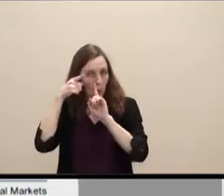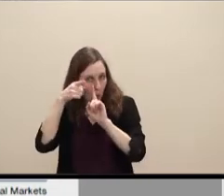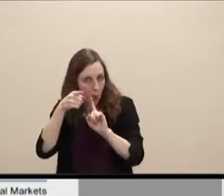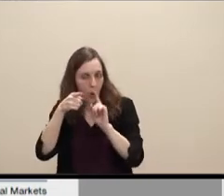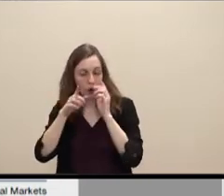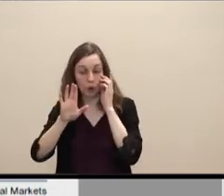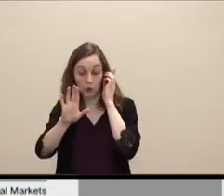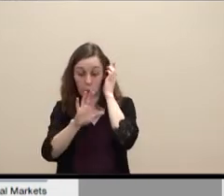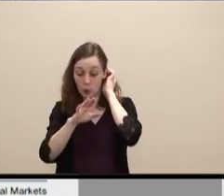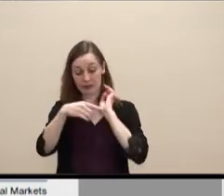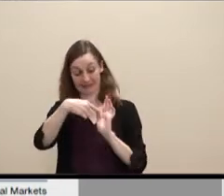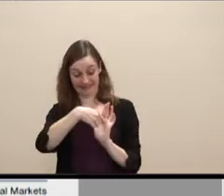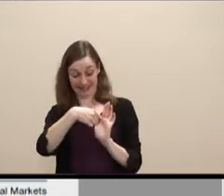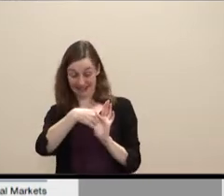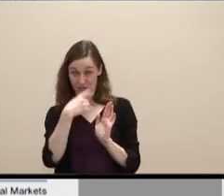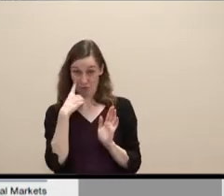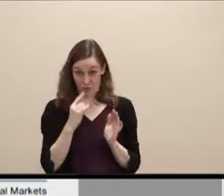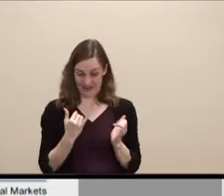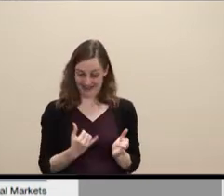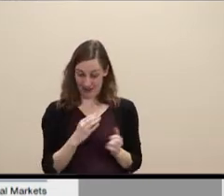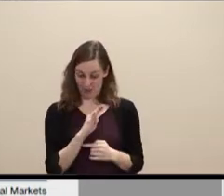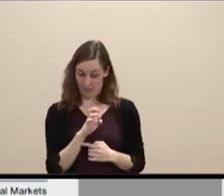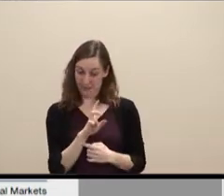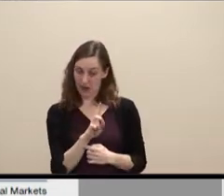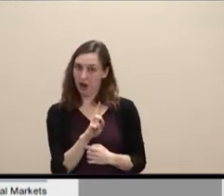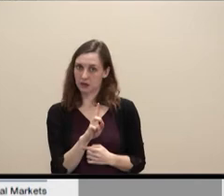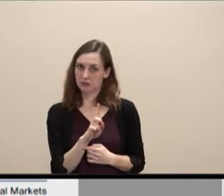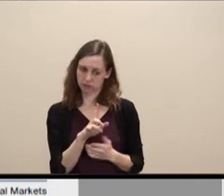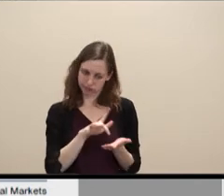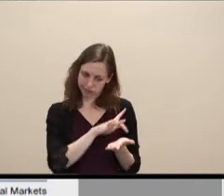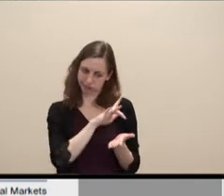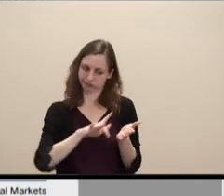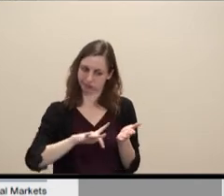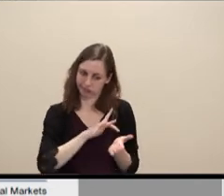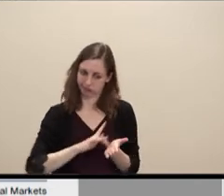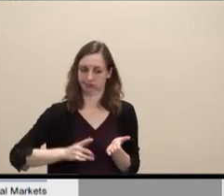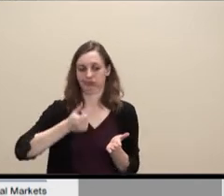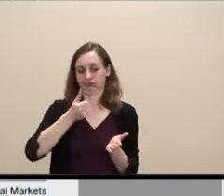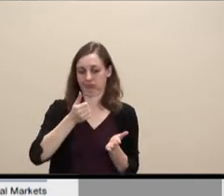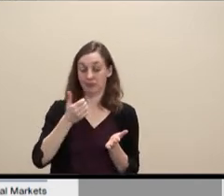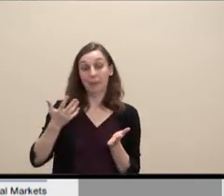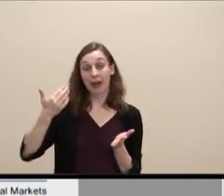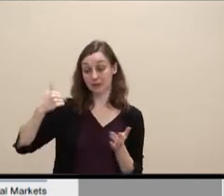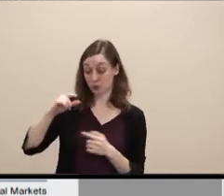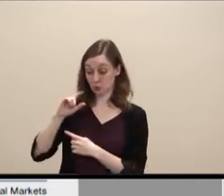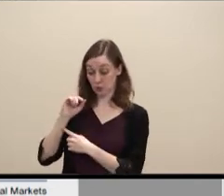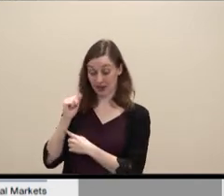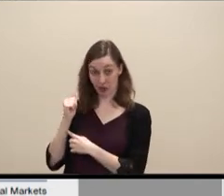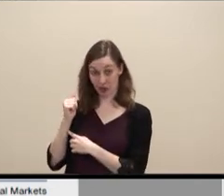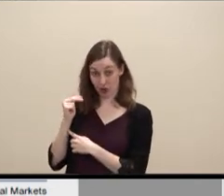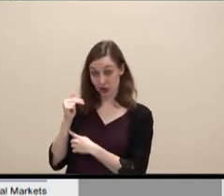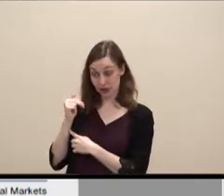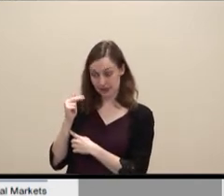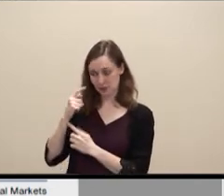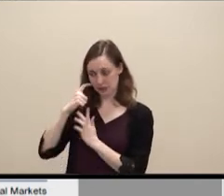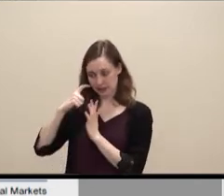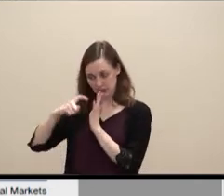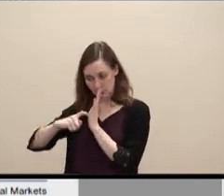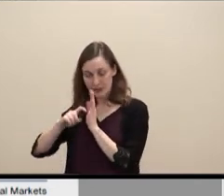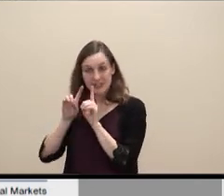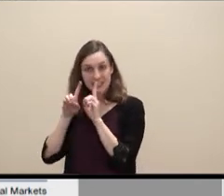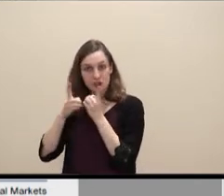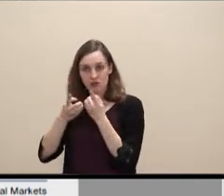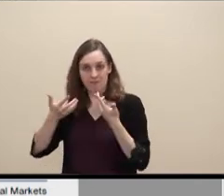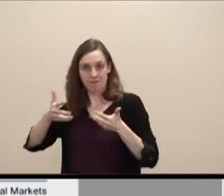your existing bonds. And so here on this page, we show you, going back to 2013, the district has completed five